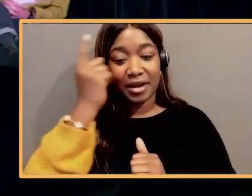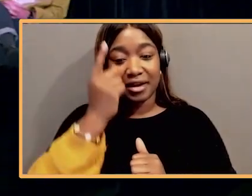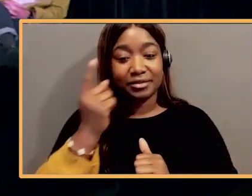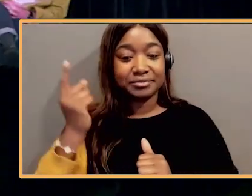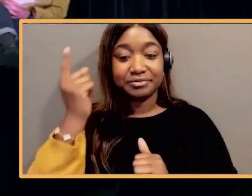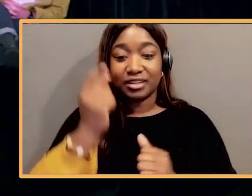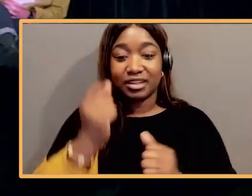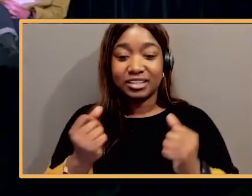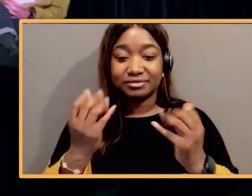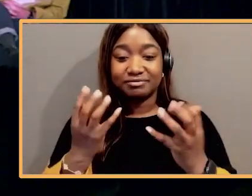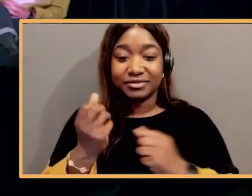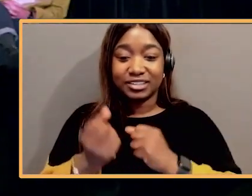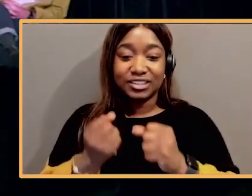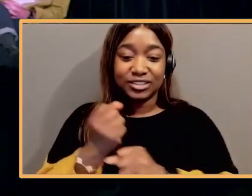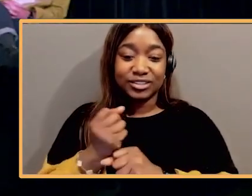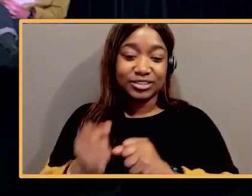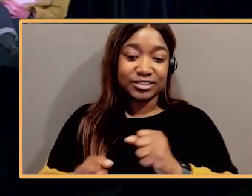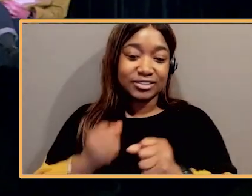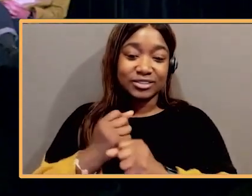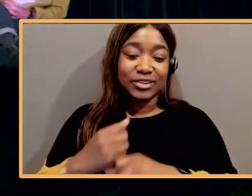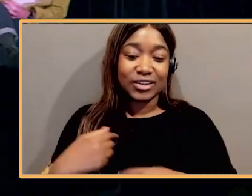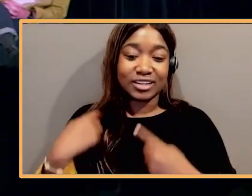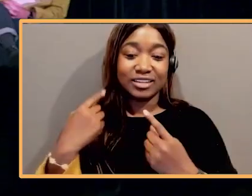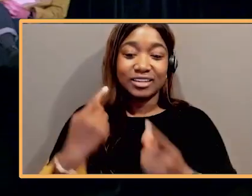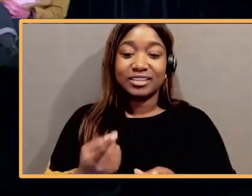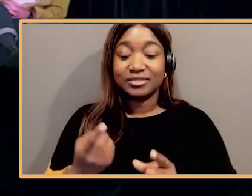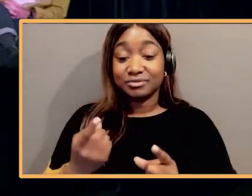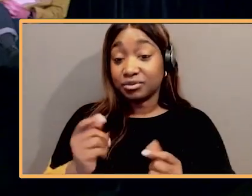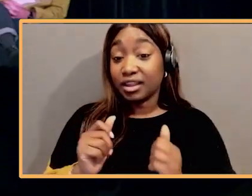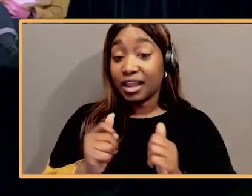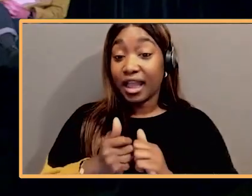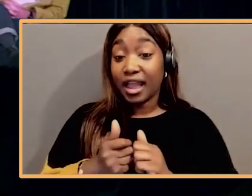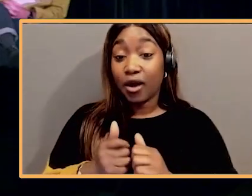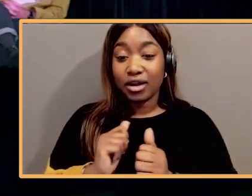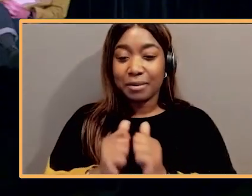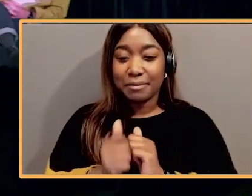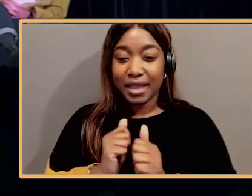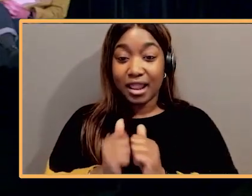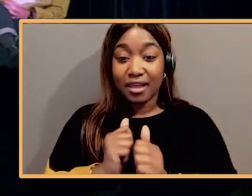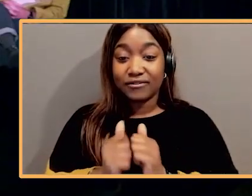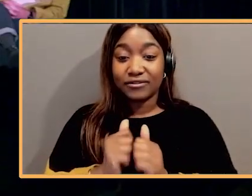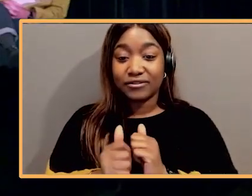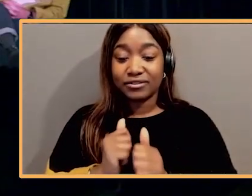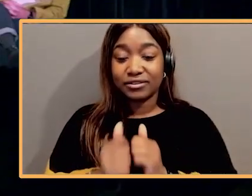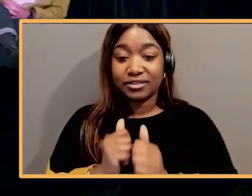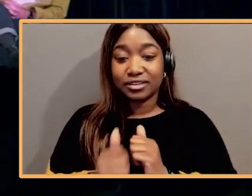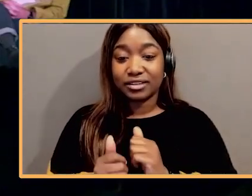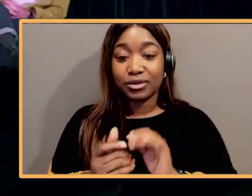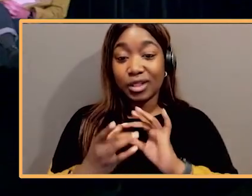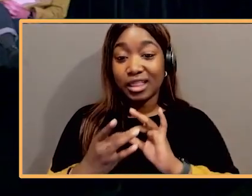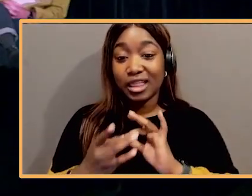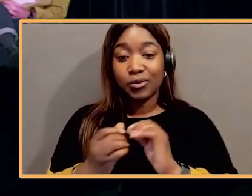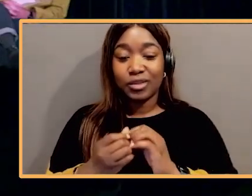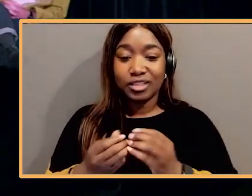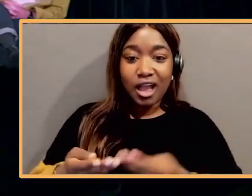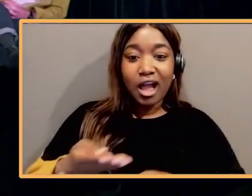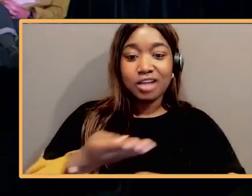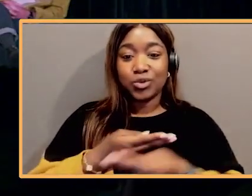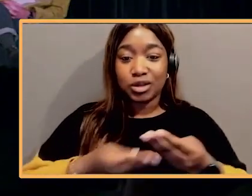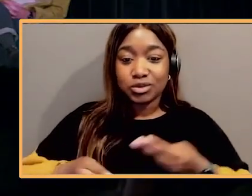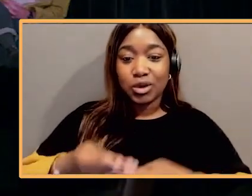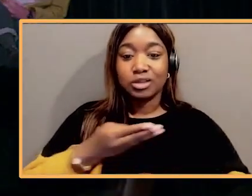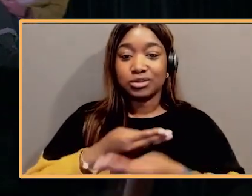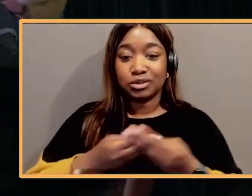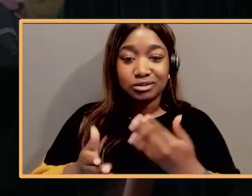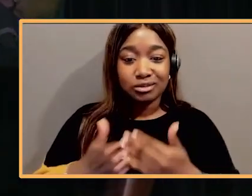for years on end, on how like a competitive, related to hustle at all costs,